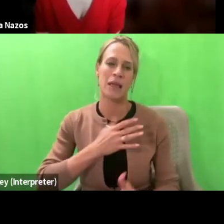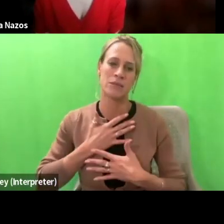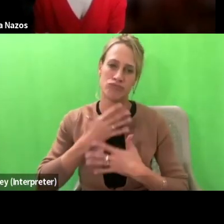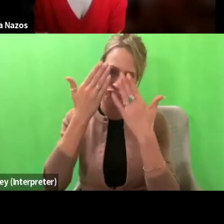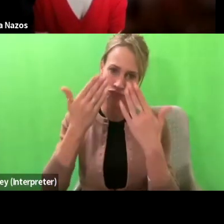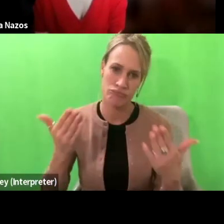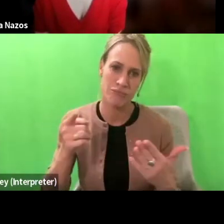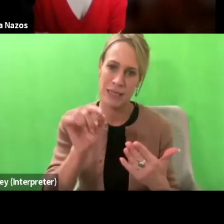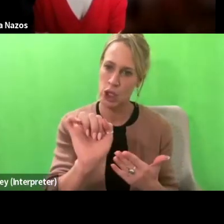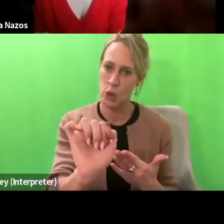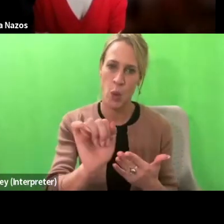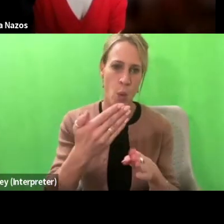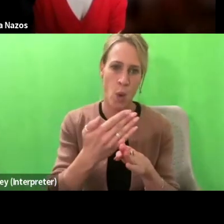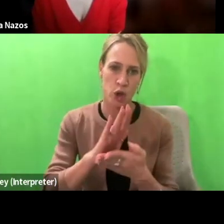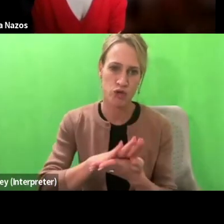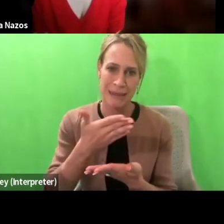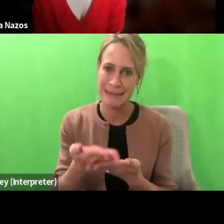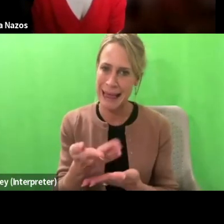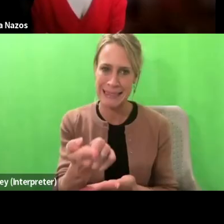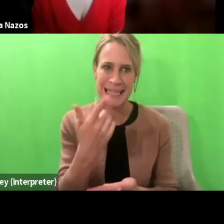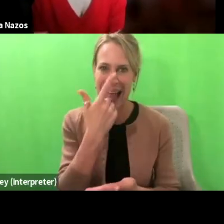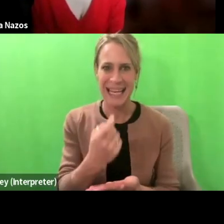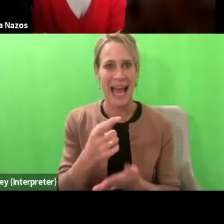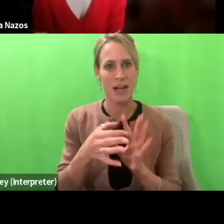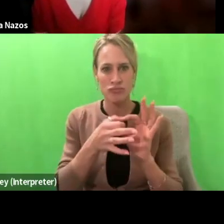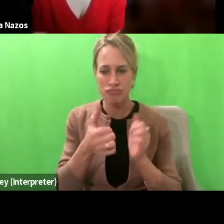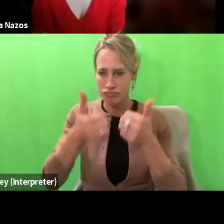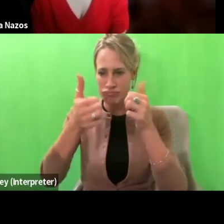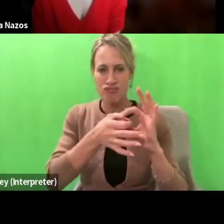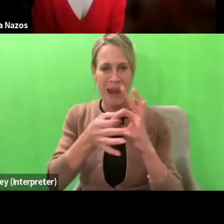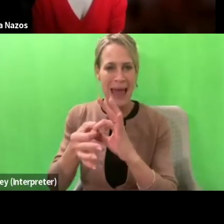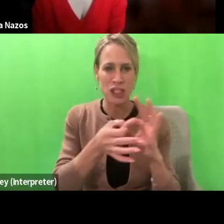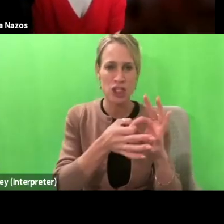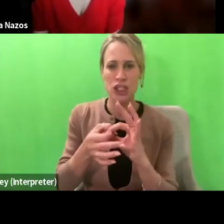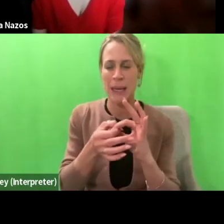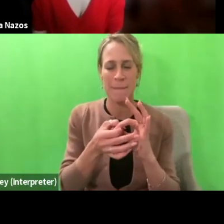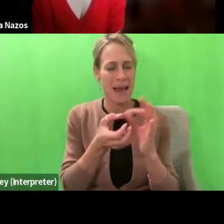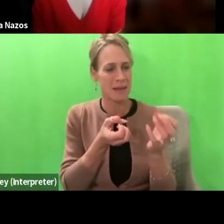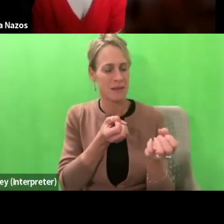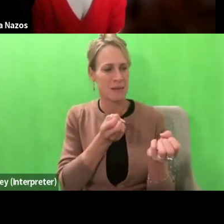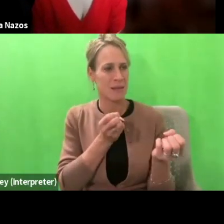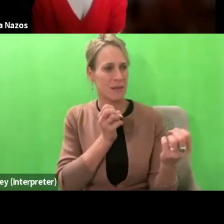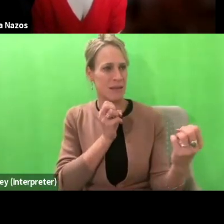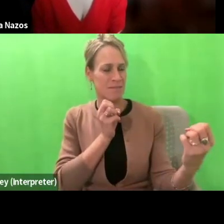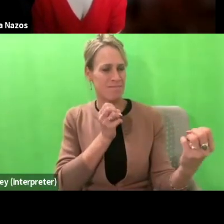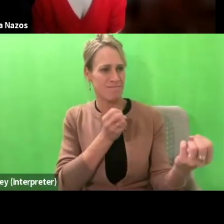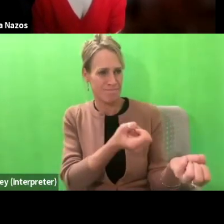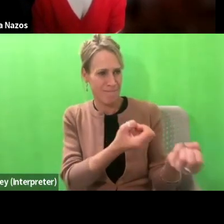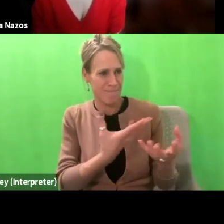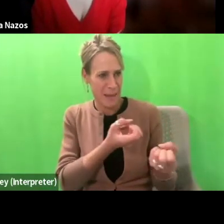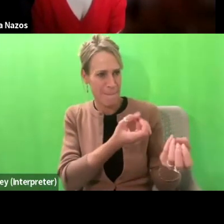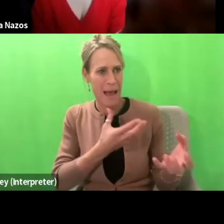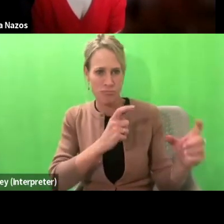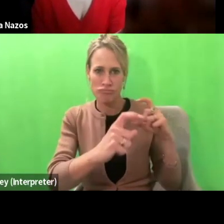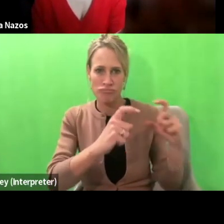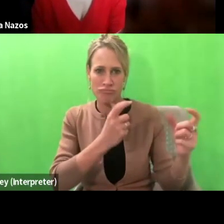translator that I can sort of exchange views and opinions with him, her. I mean,